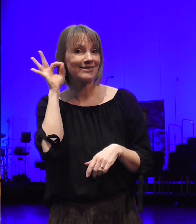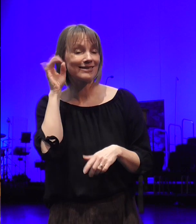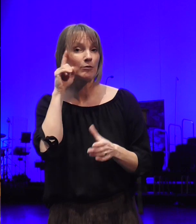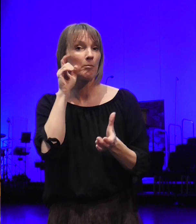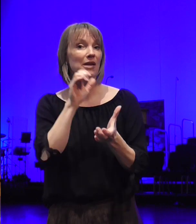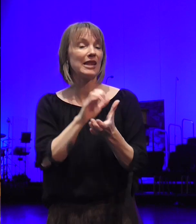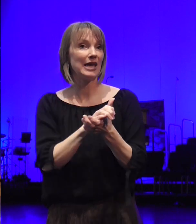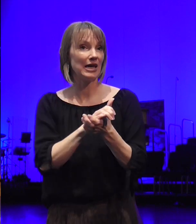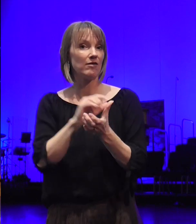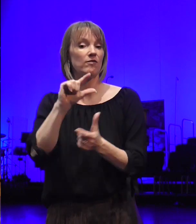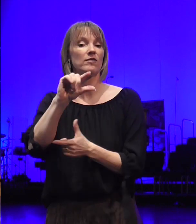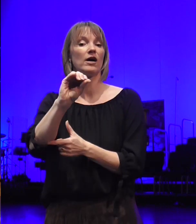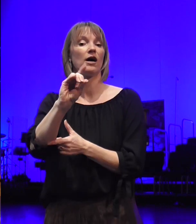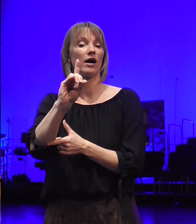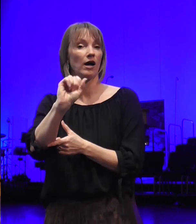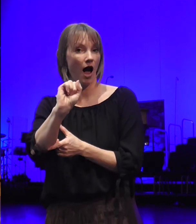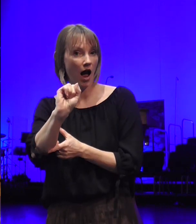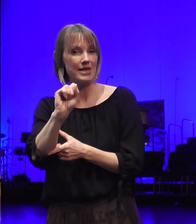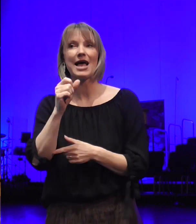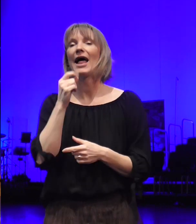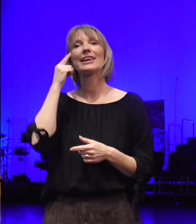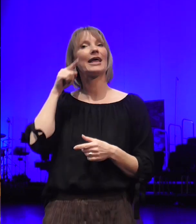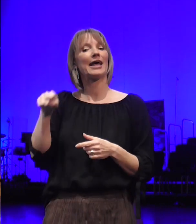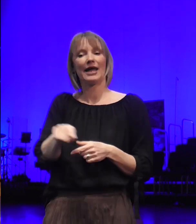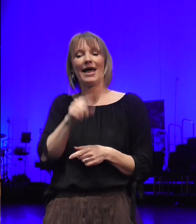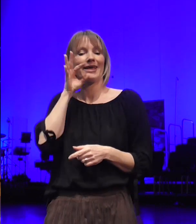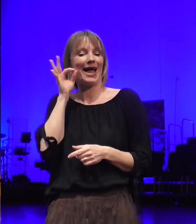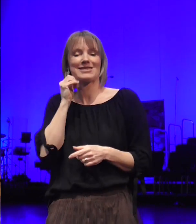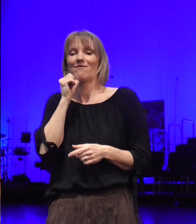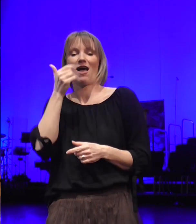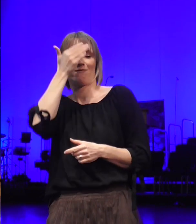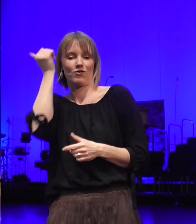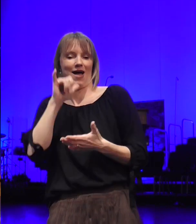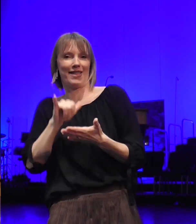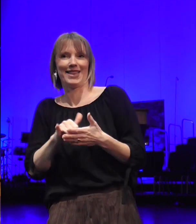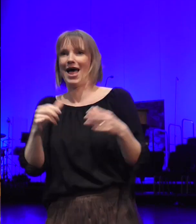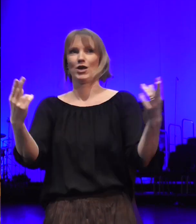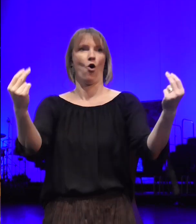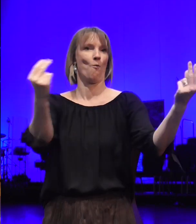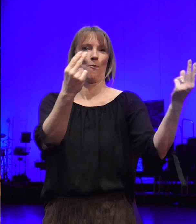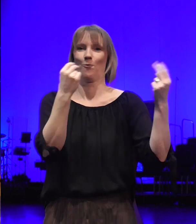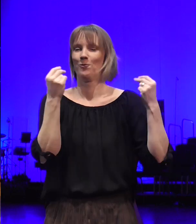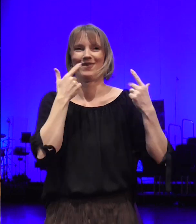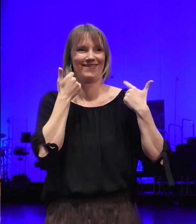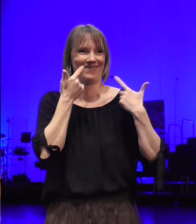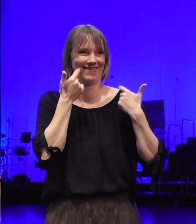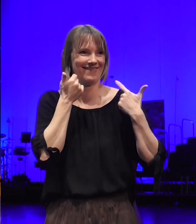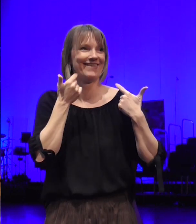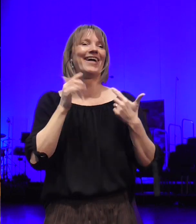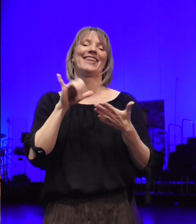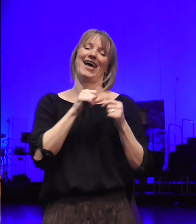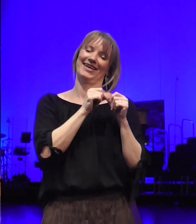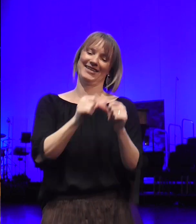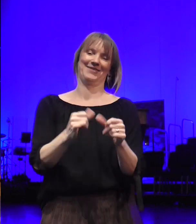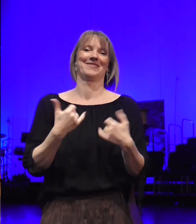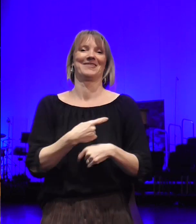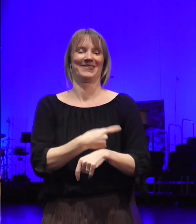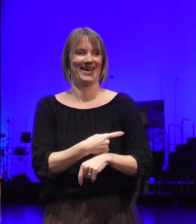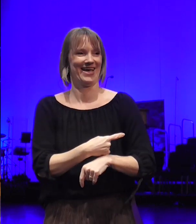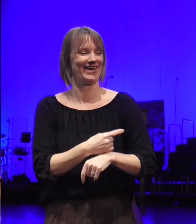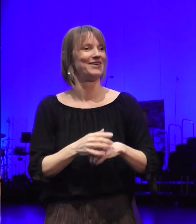be gods. And I don't think they've forgotten that, right? No, so That continues on today.